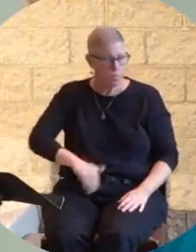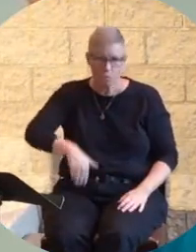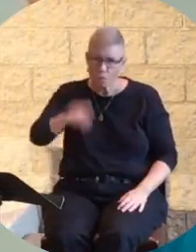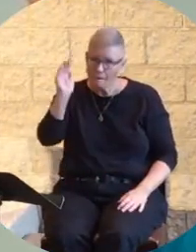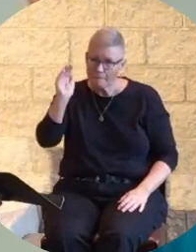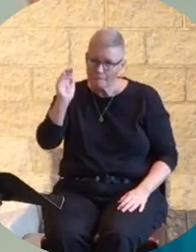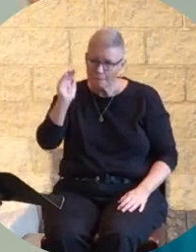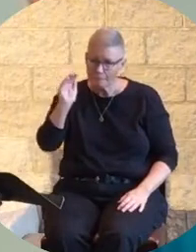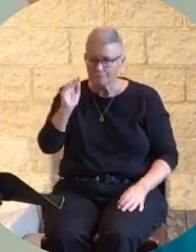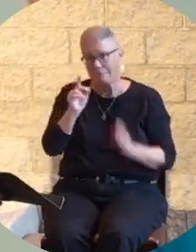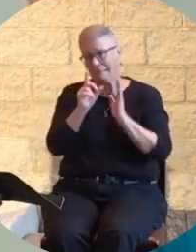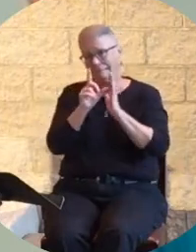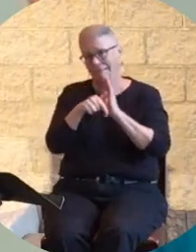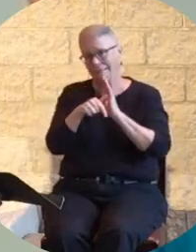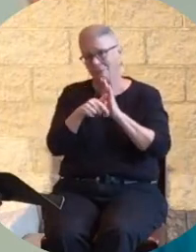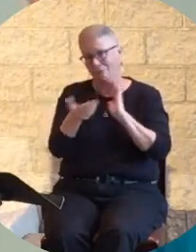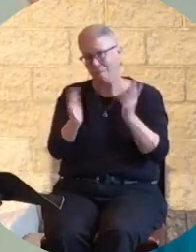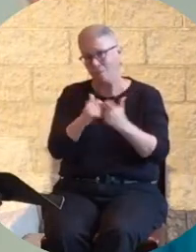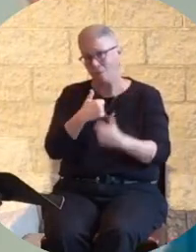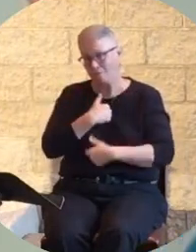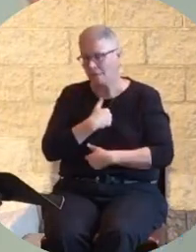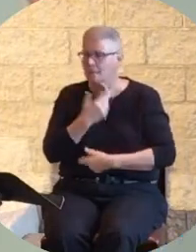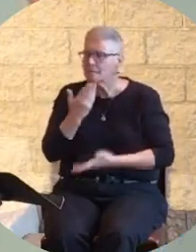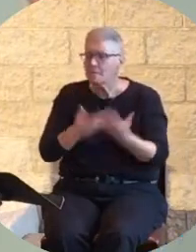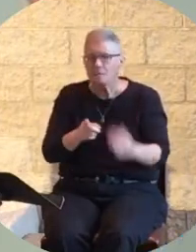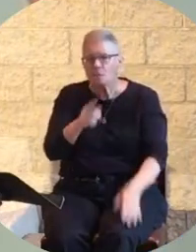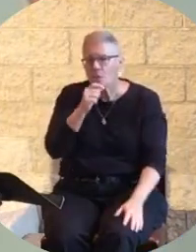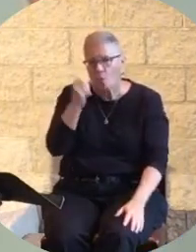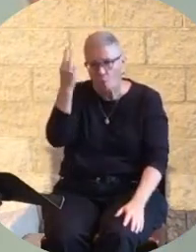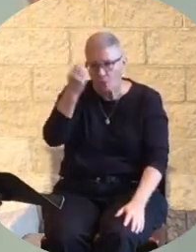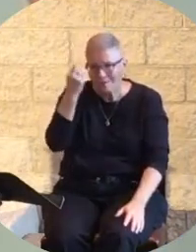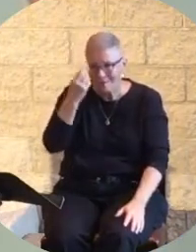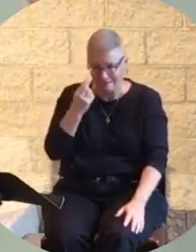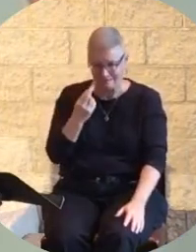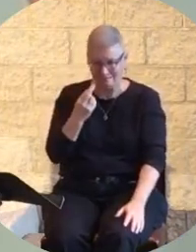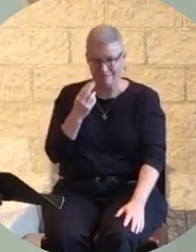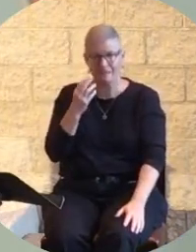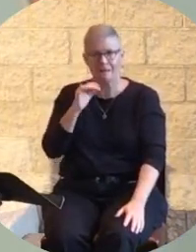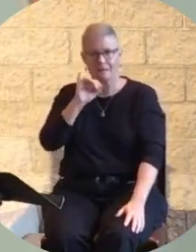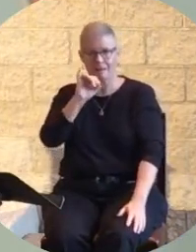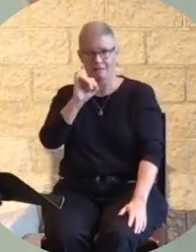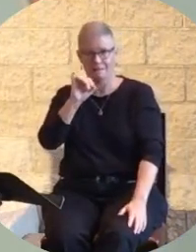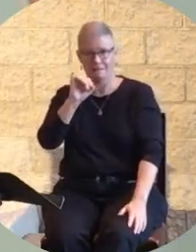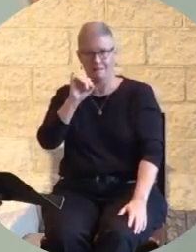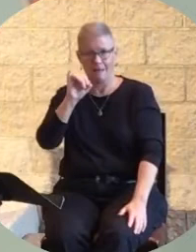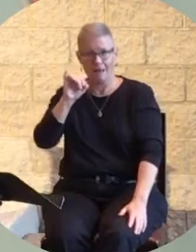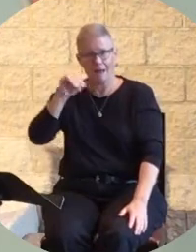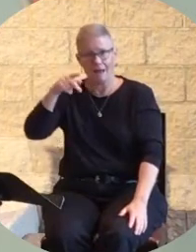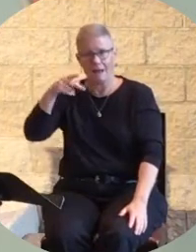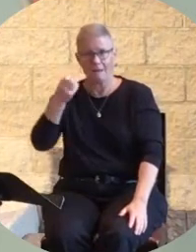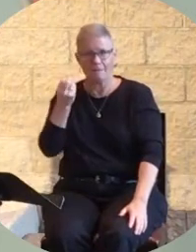much later than I did, you might not realize that the iPhone didn't come out till 2007.